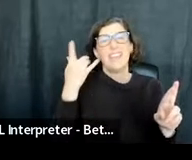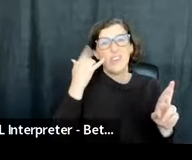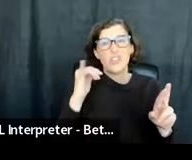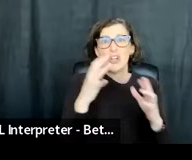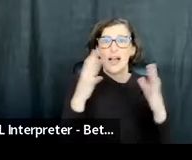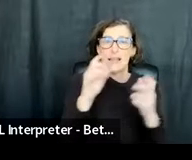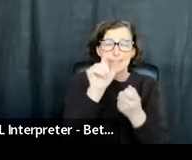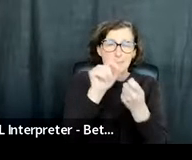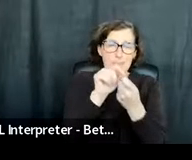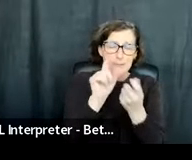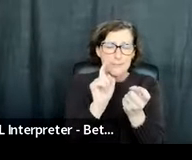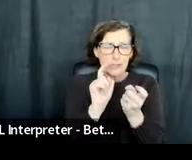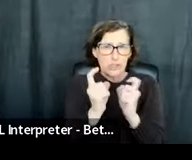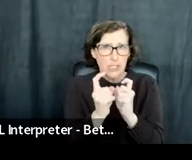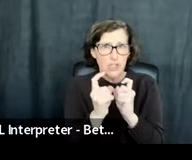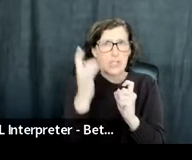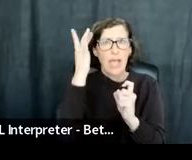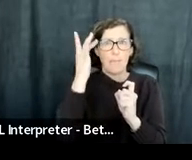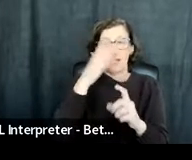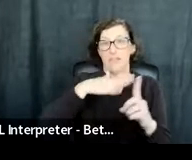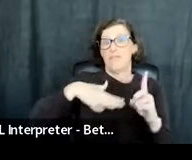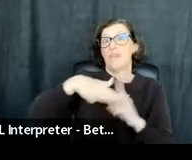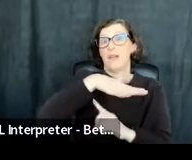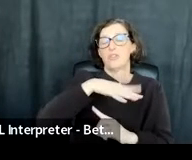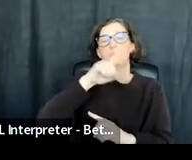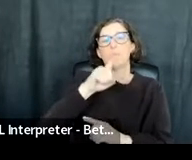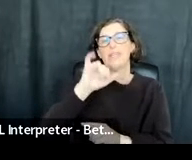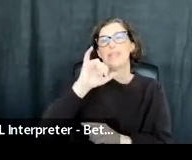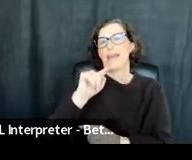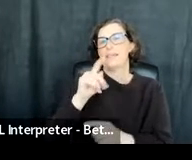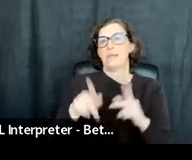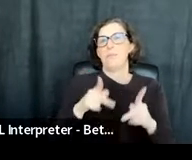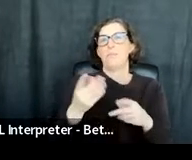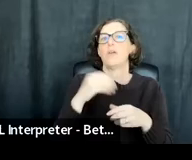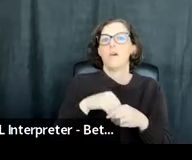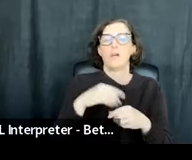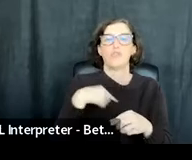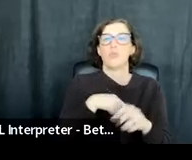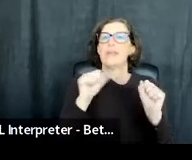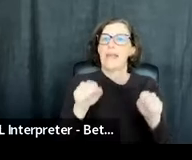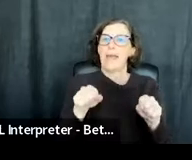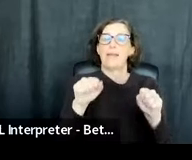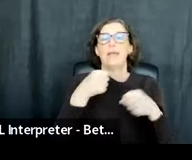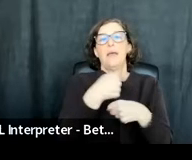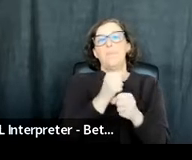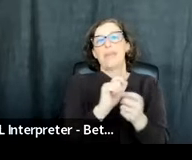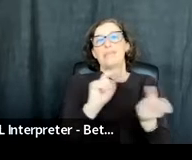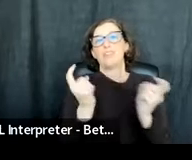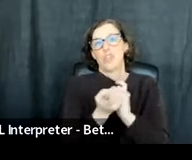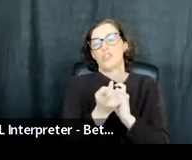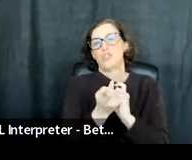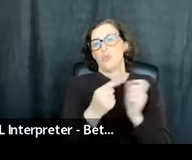times, because of the secure environments, we need the IT folks involved with that so we can make those changes to optimize the